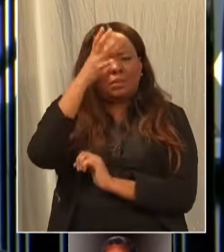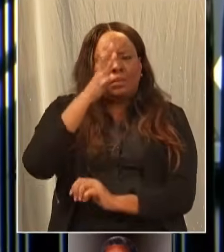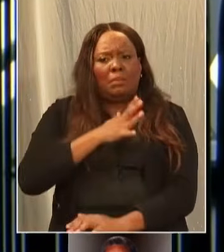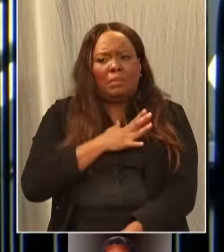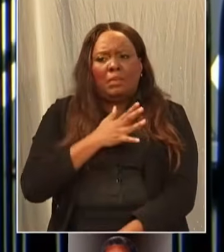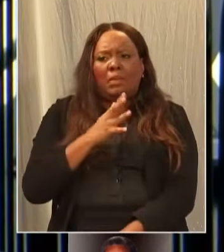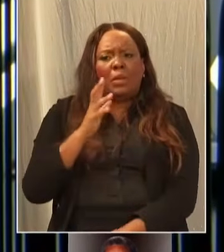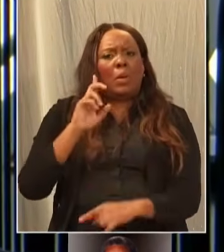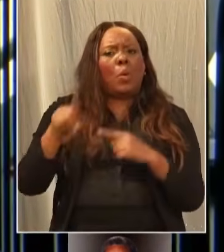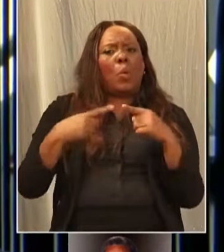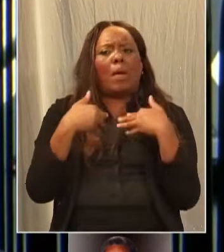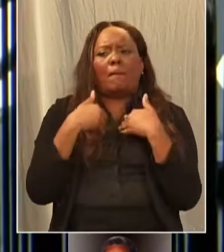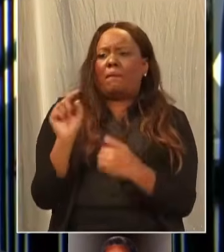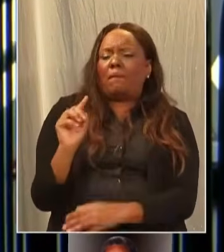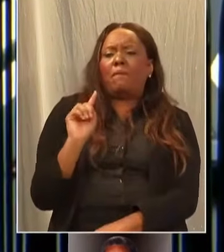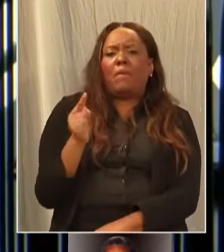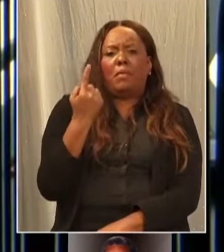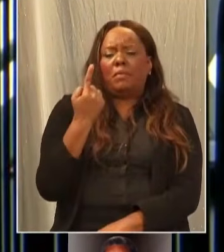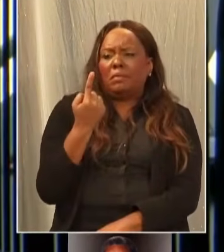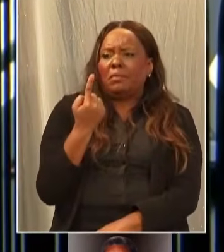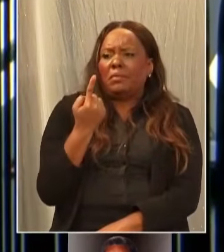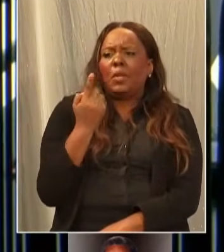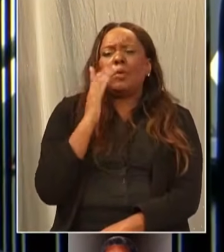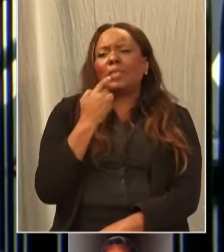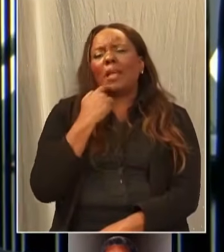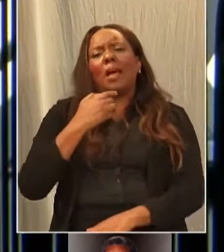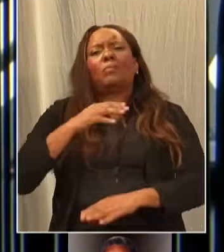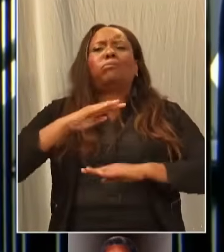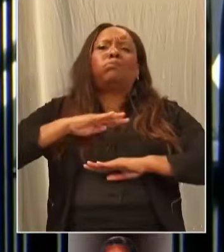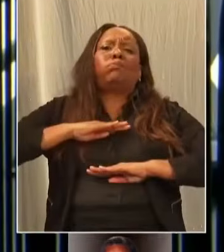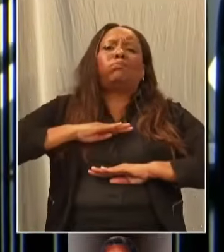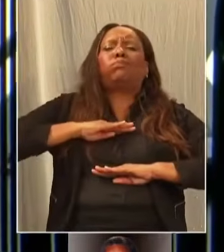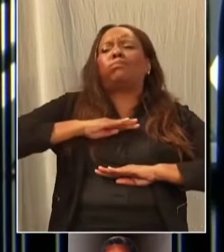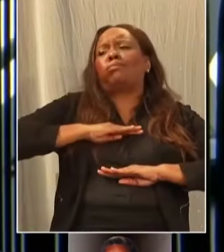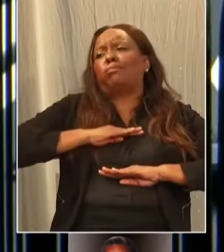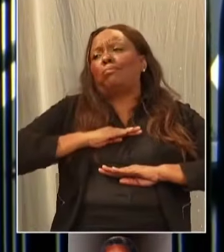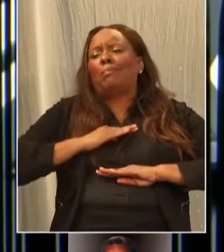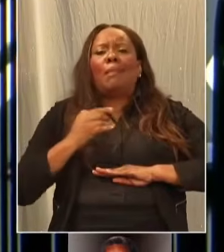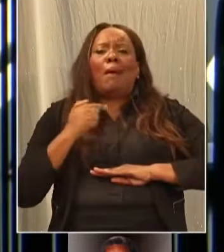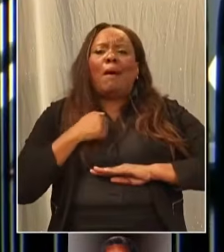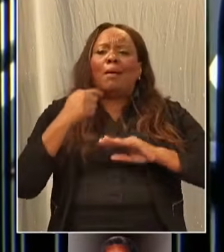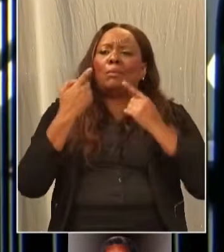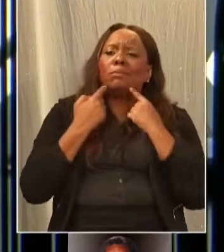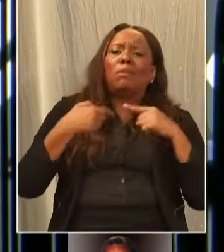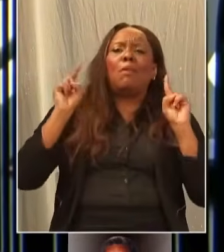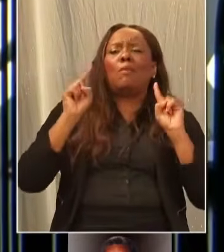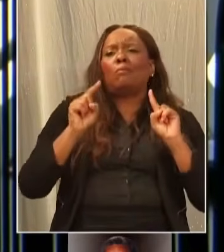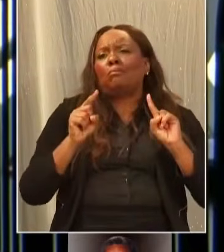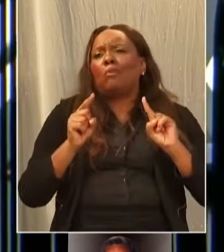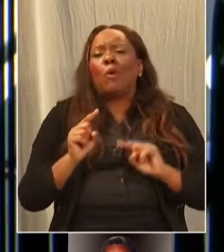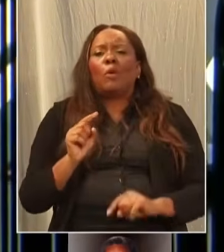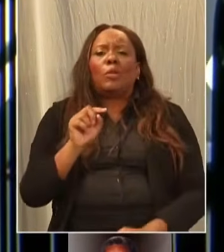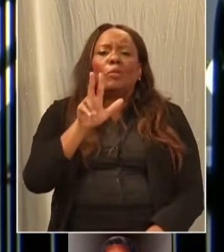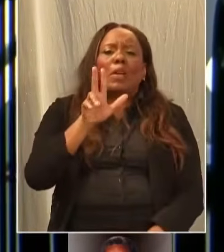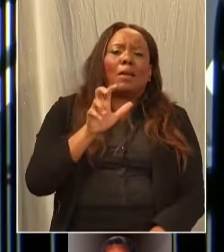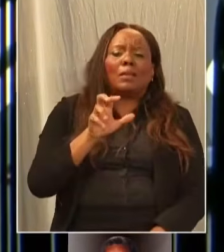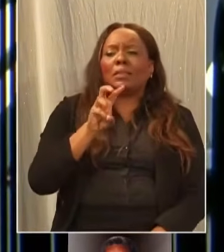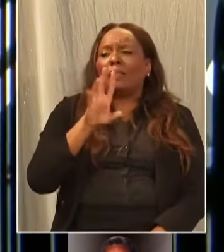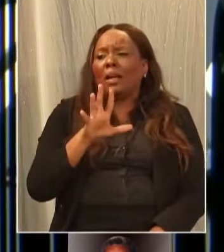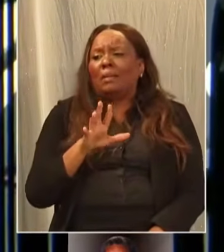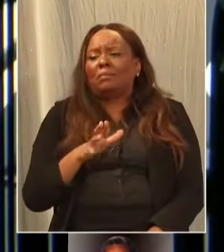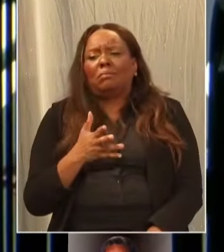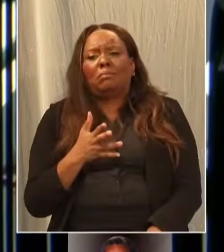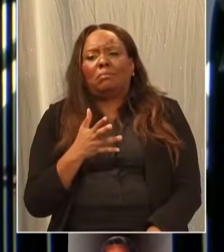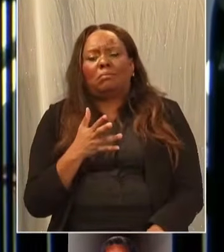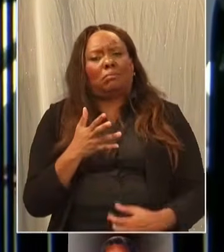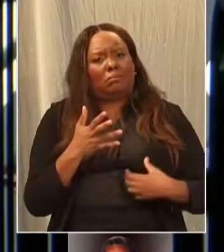Test century would be content simply to celebrate the milestone, perhaps extending it to